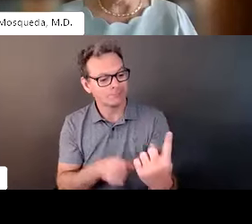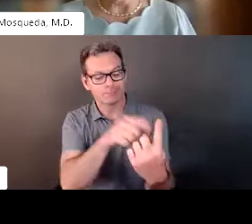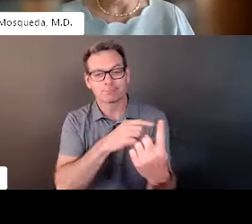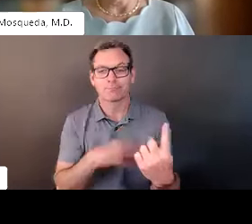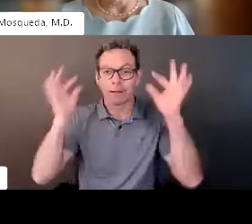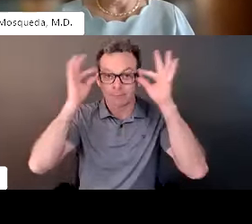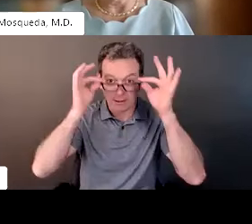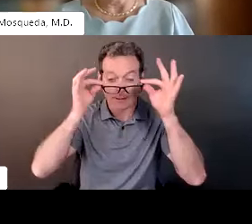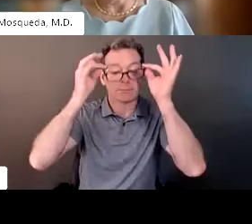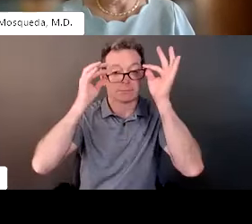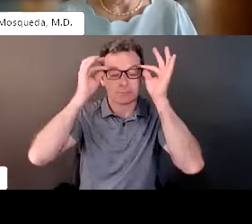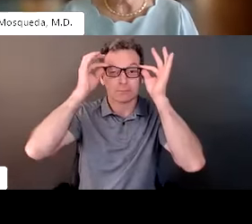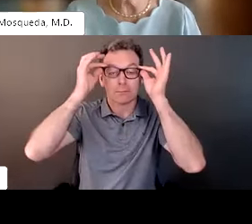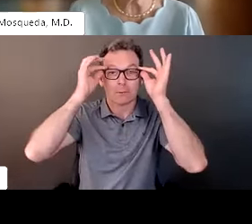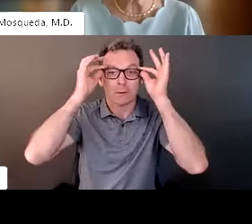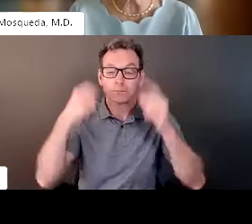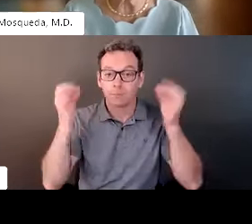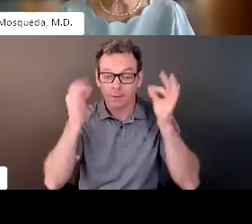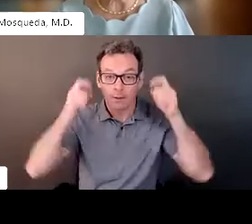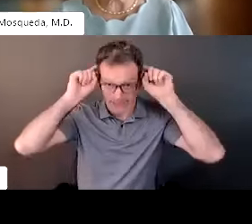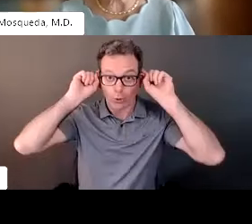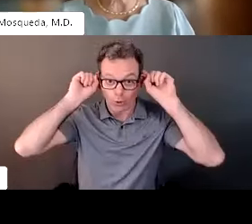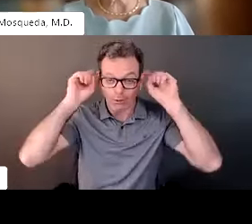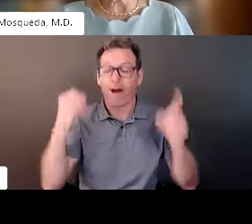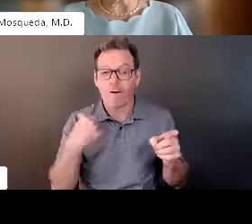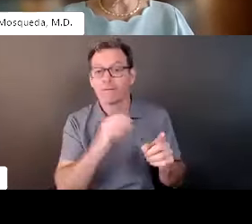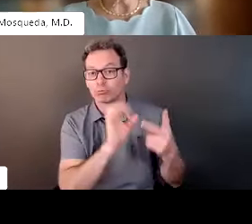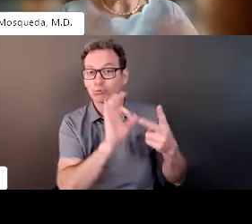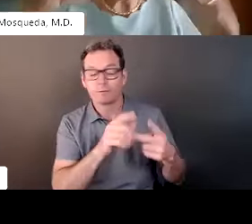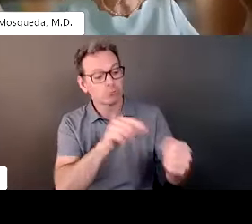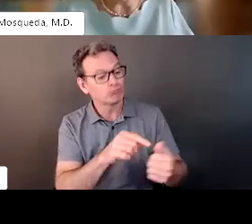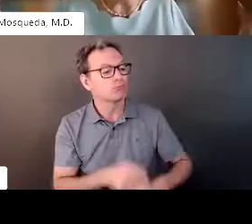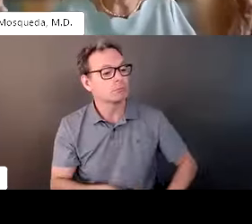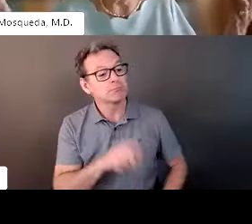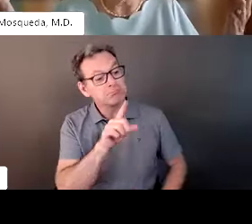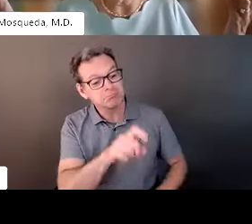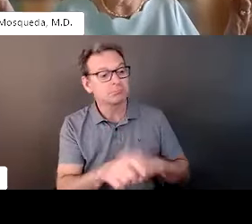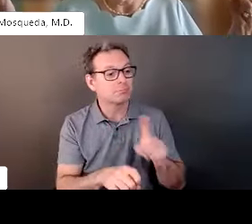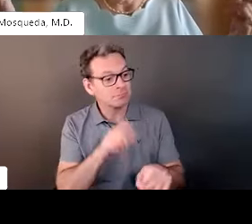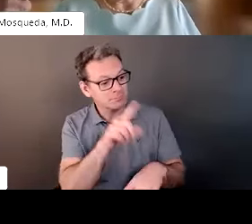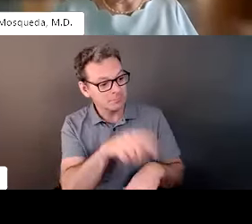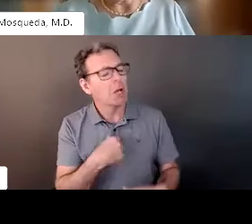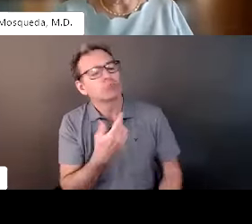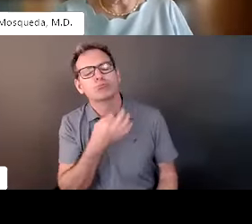are on. And I don't think they're leading questions because it's just, has this happened to you?